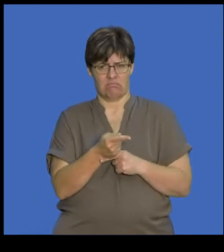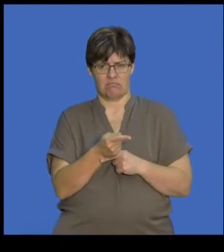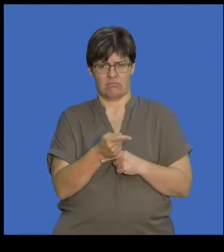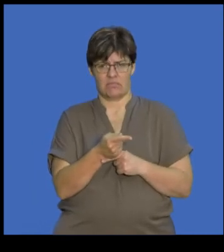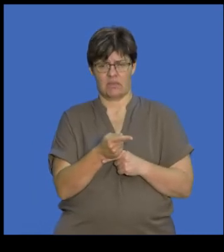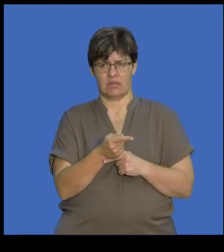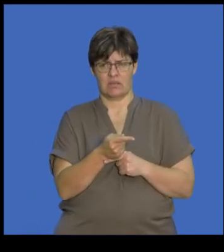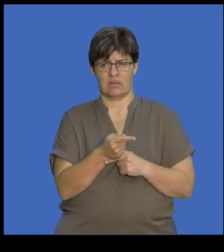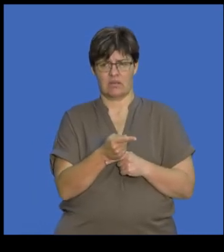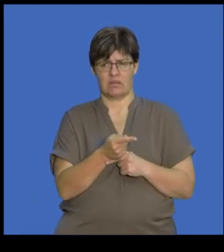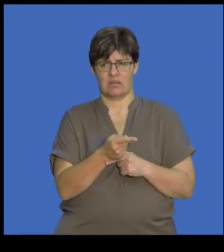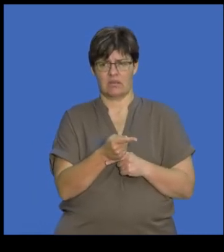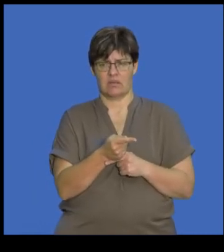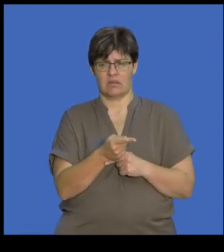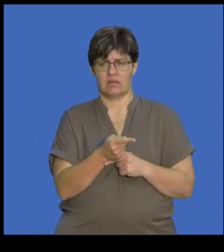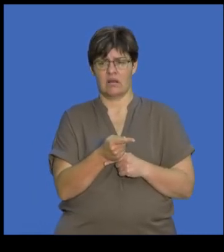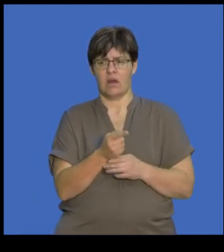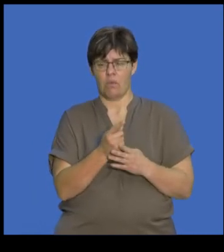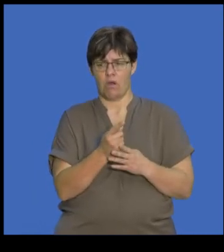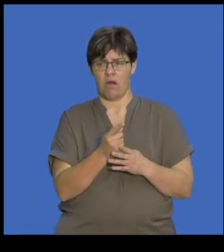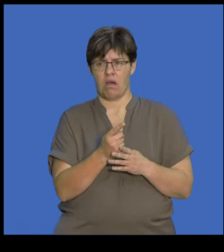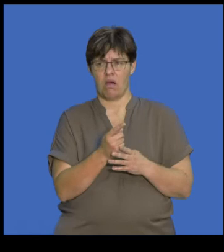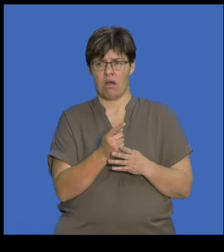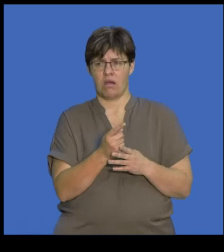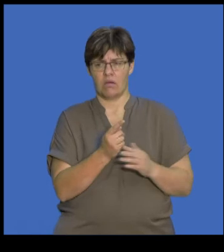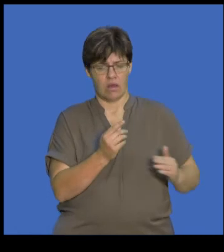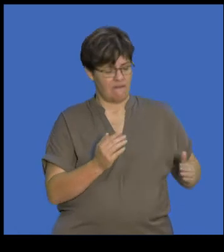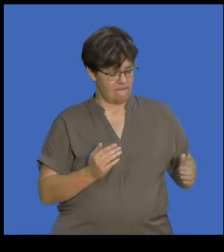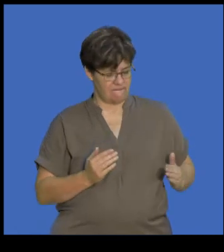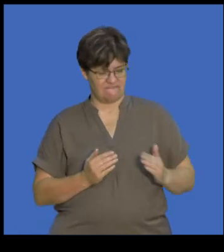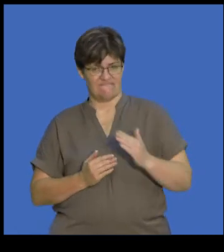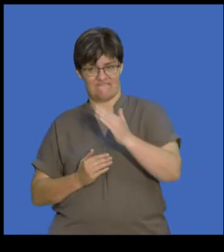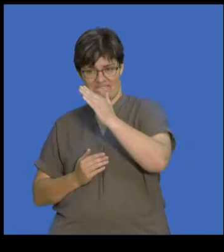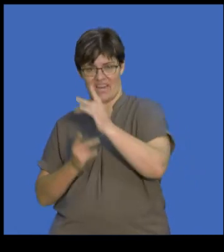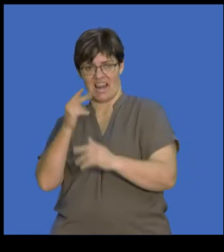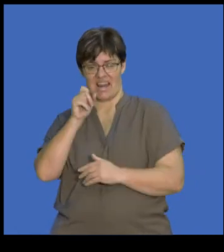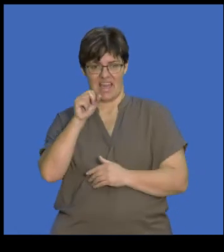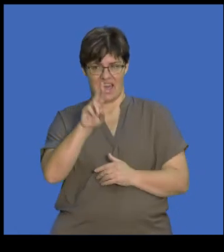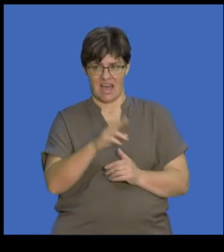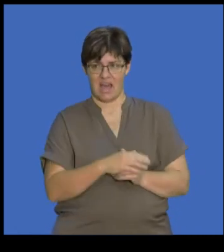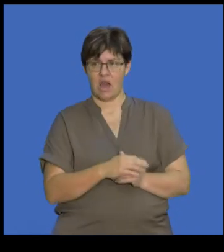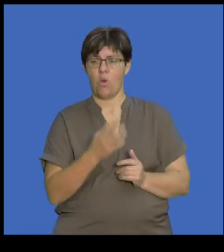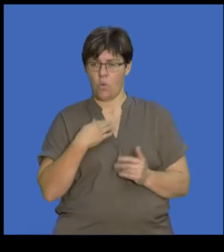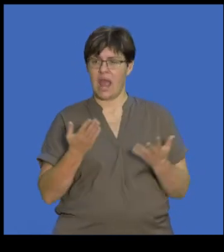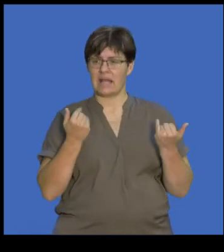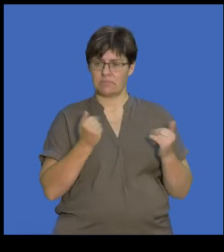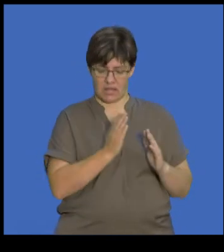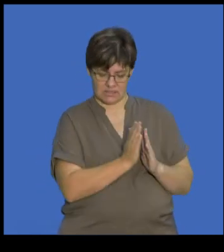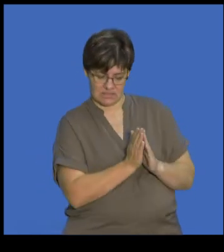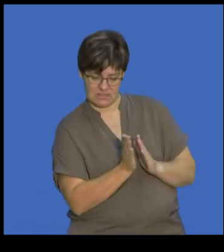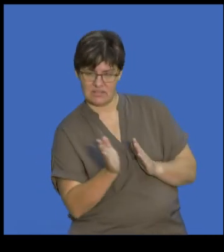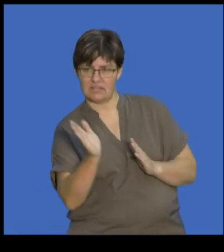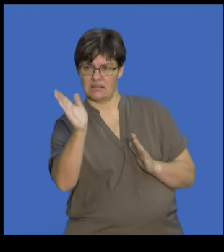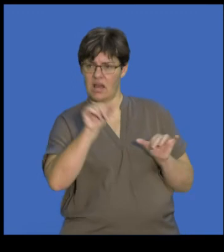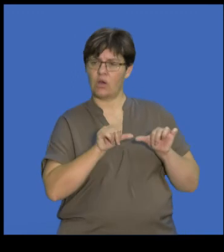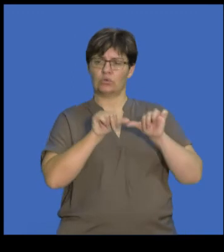not fall into that. So instead of, we expected the trend to continue.